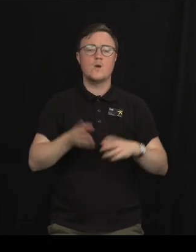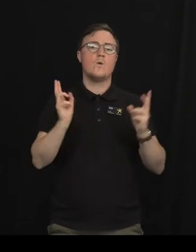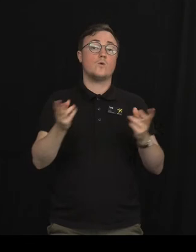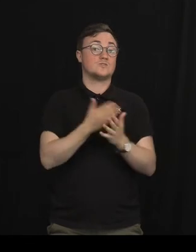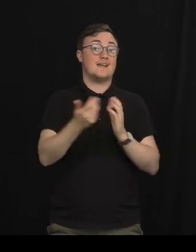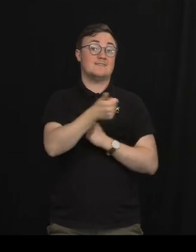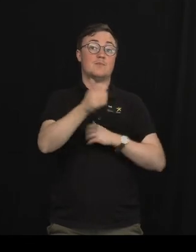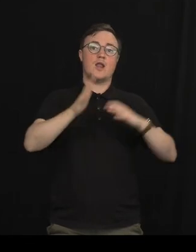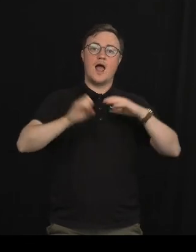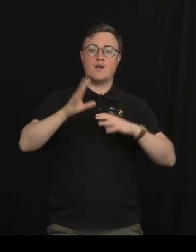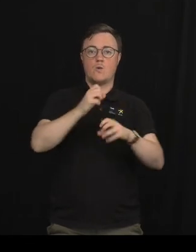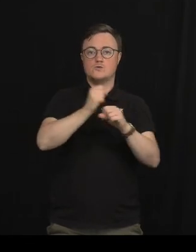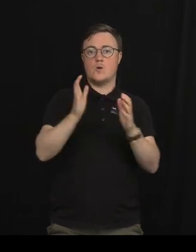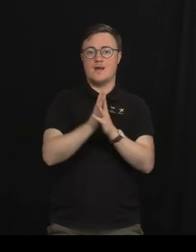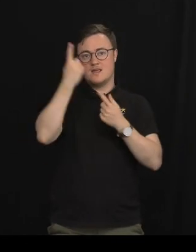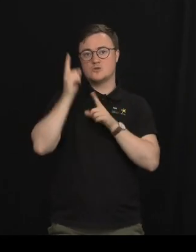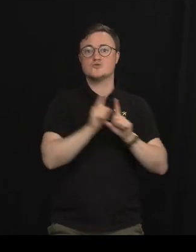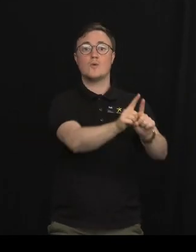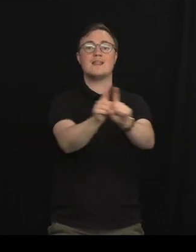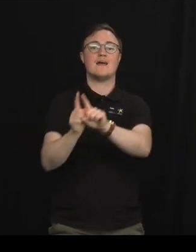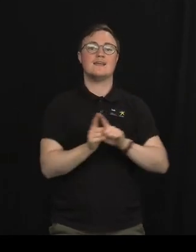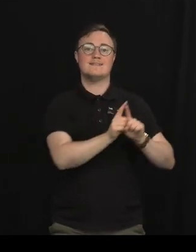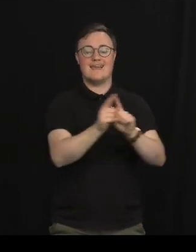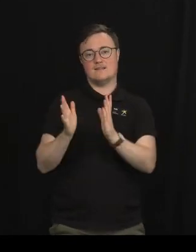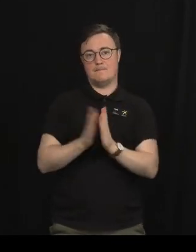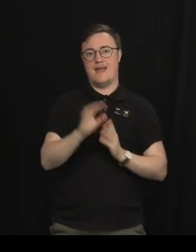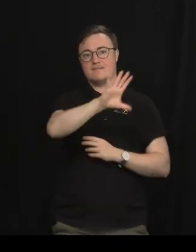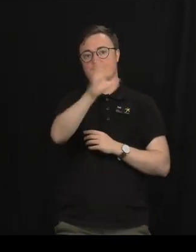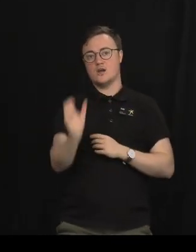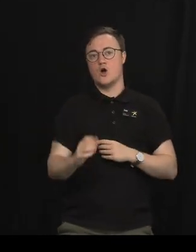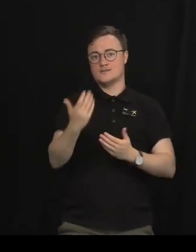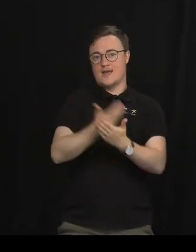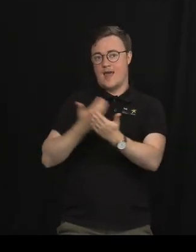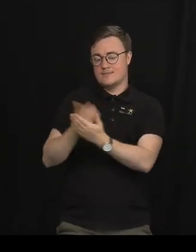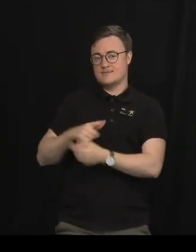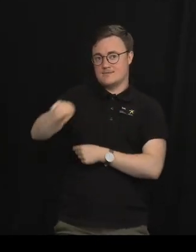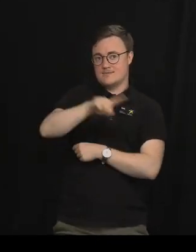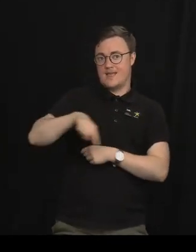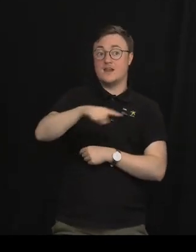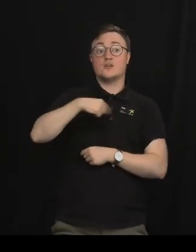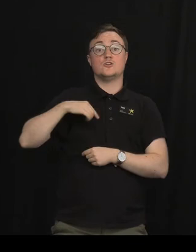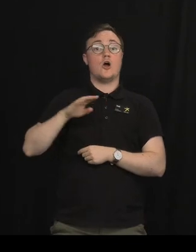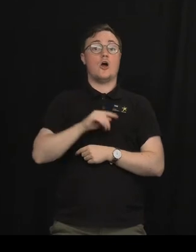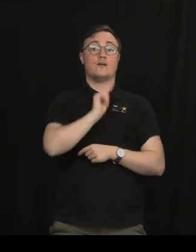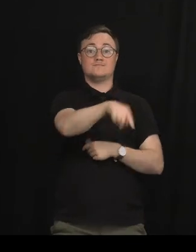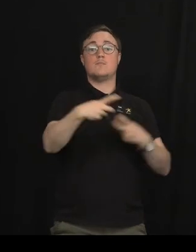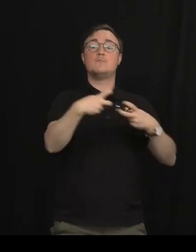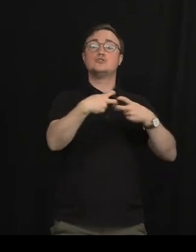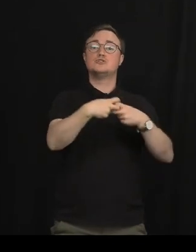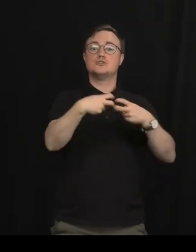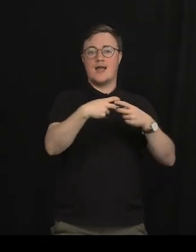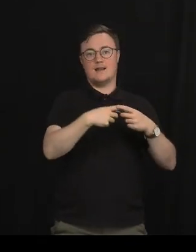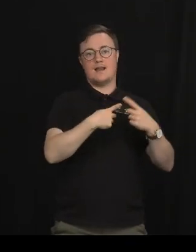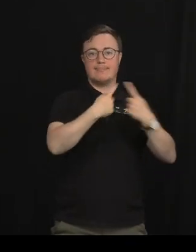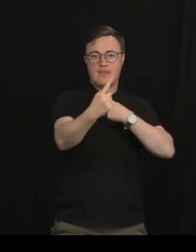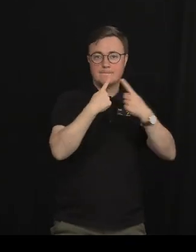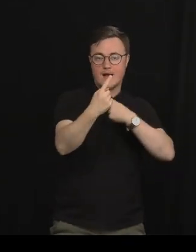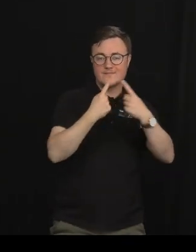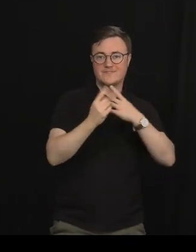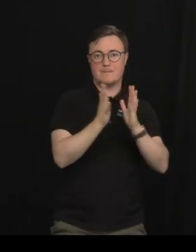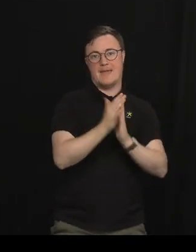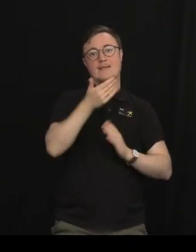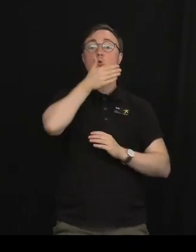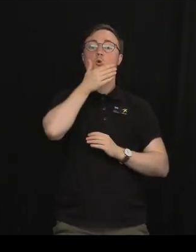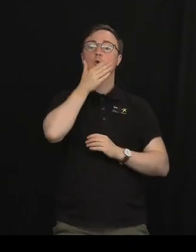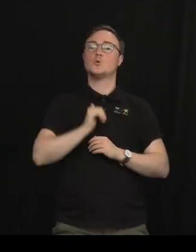just working in solidarity with, if I may say, so African countries. I was now in a debate in Brussels with one of the leaders from the African Union. What